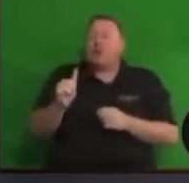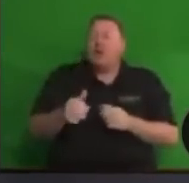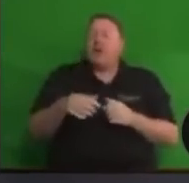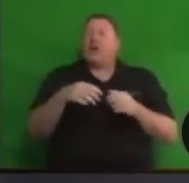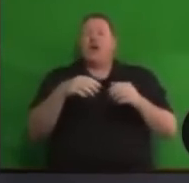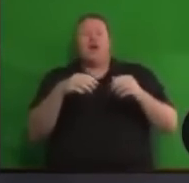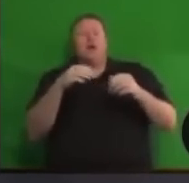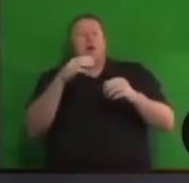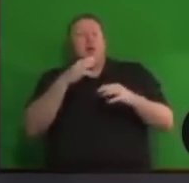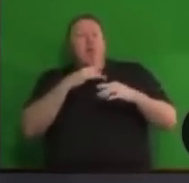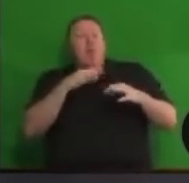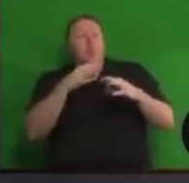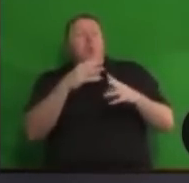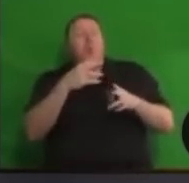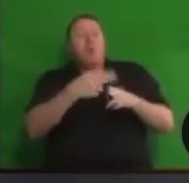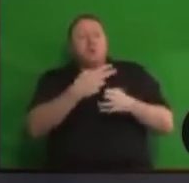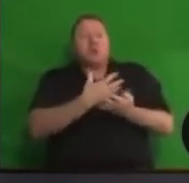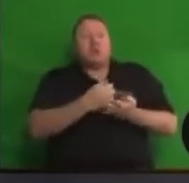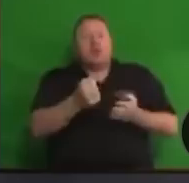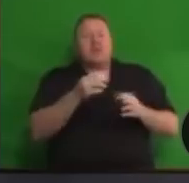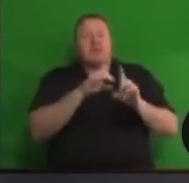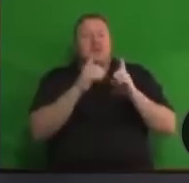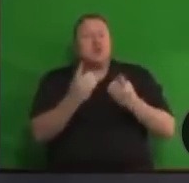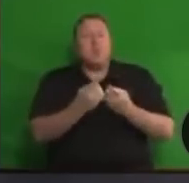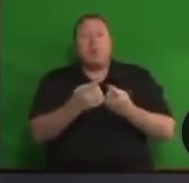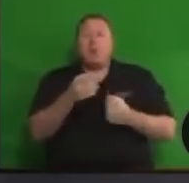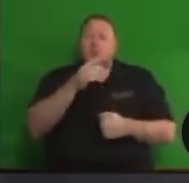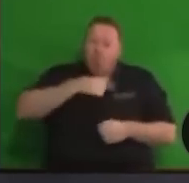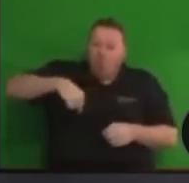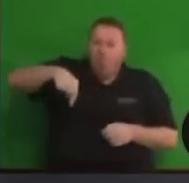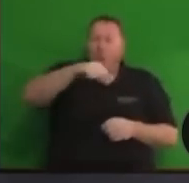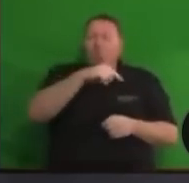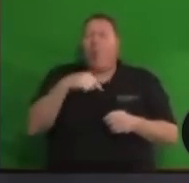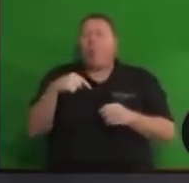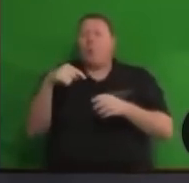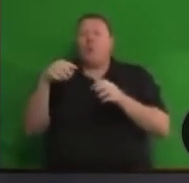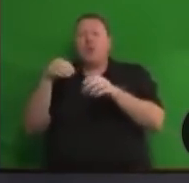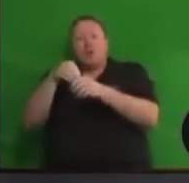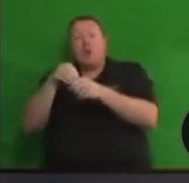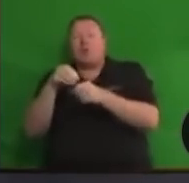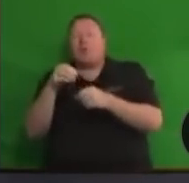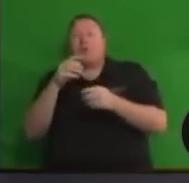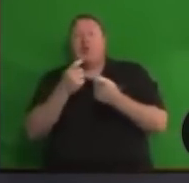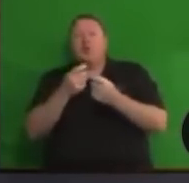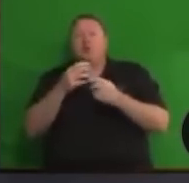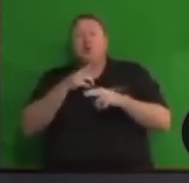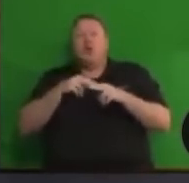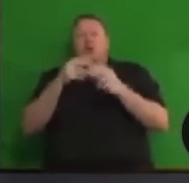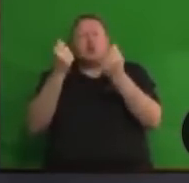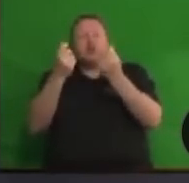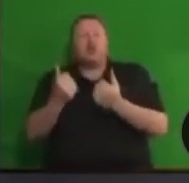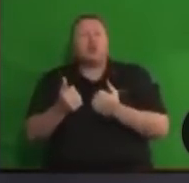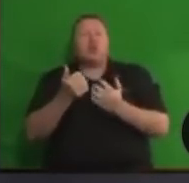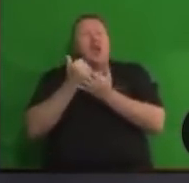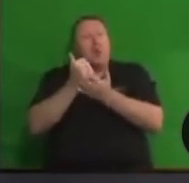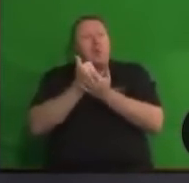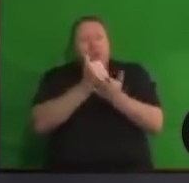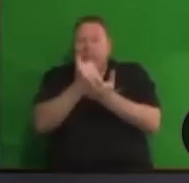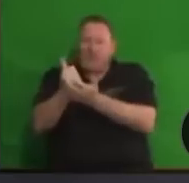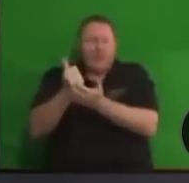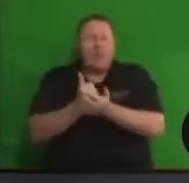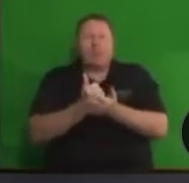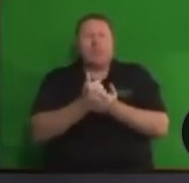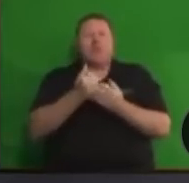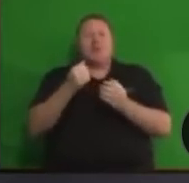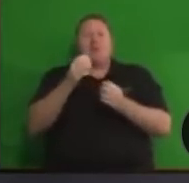and Sanitation, and the National Treasury must act in unison to save South Africa from disaster. The Minister